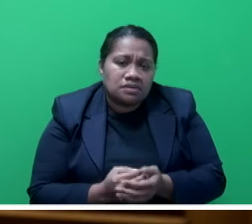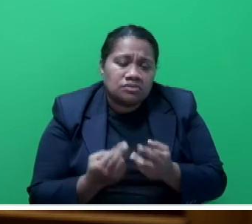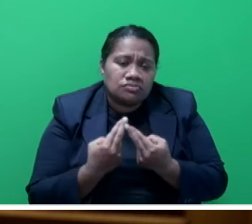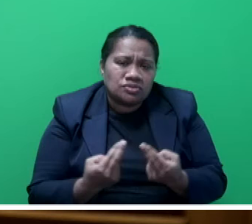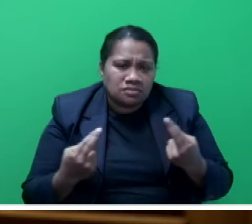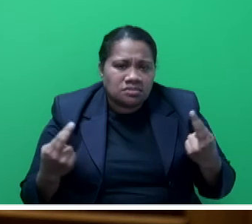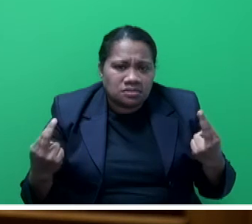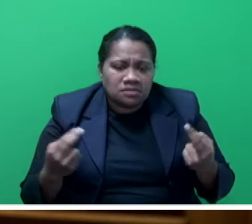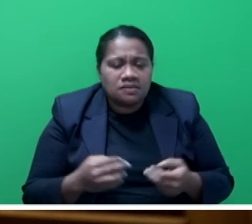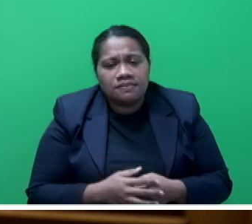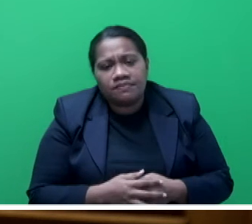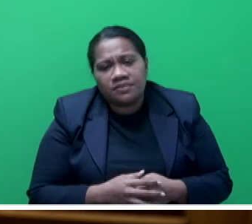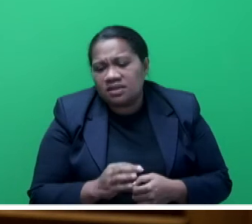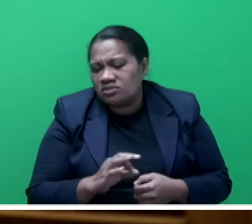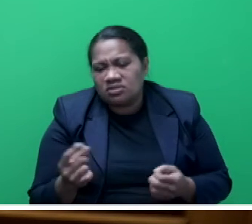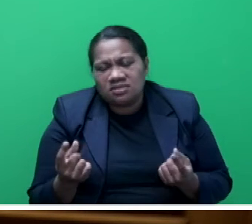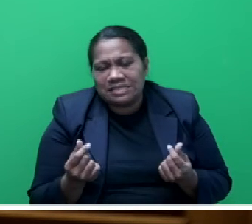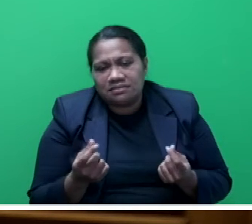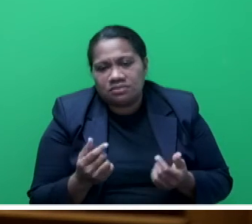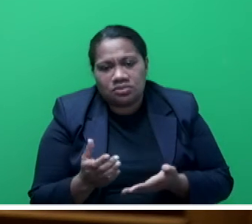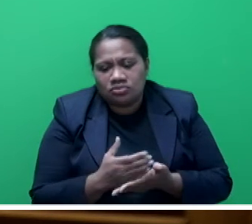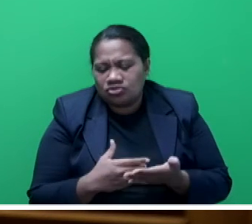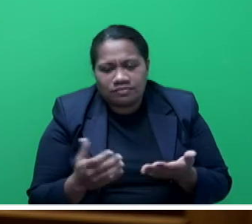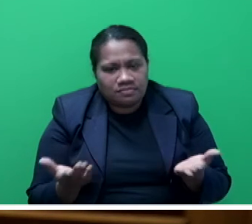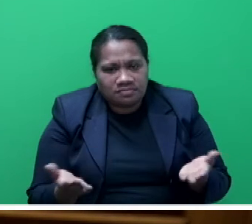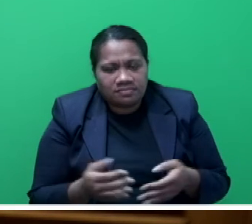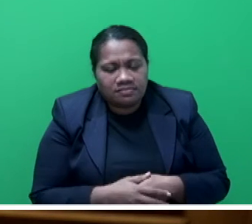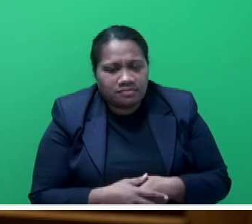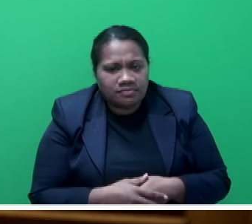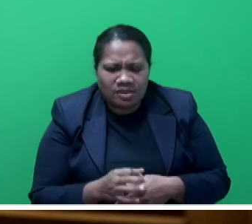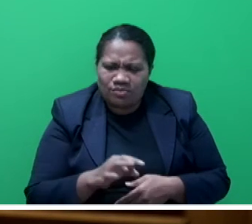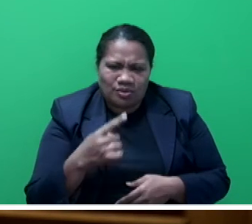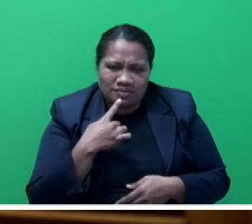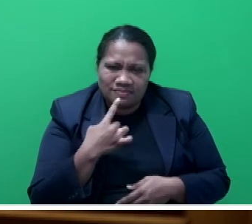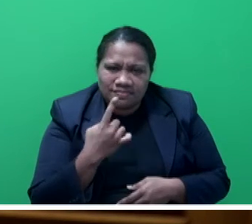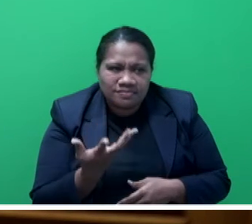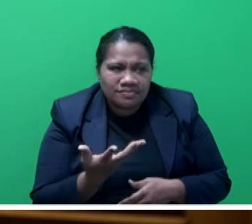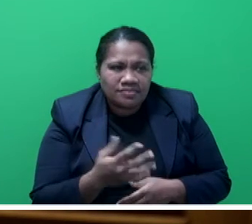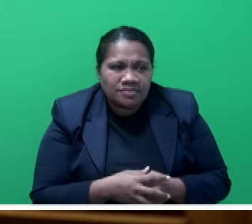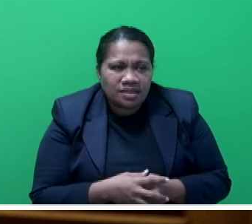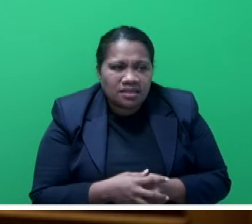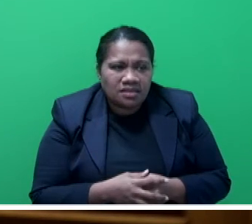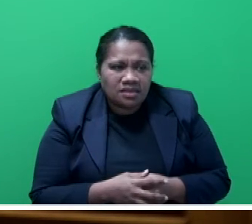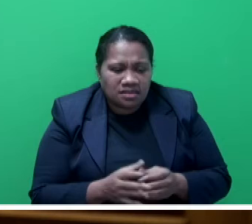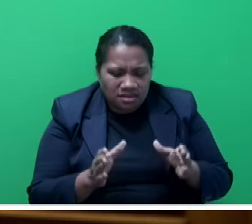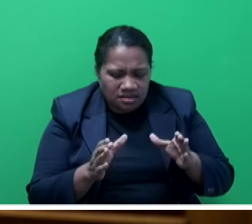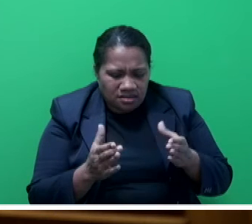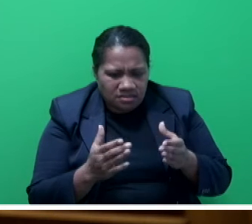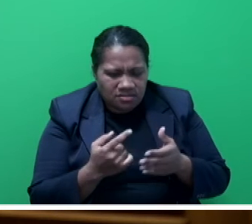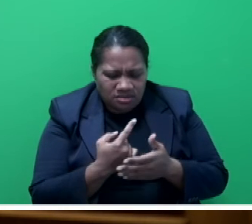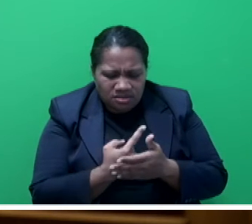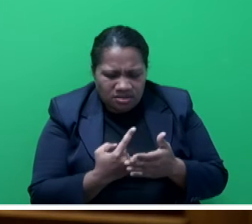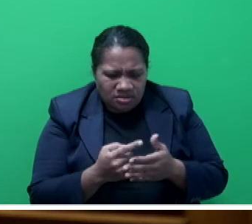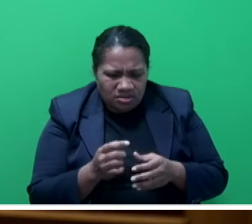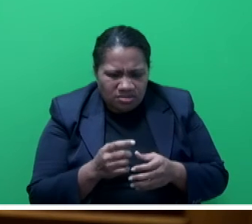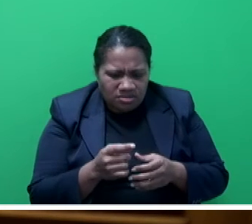than just a simple consumer store. So I'm not claiming that the cooperatives are actually a panacea to all our